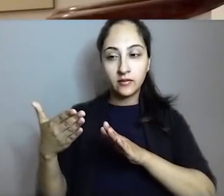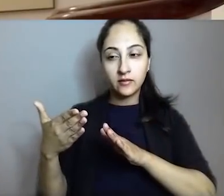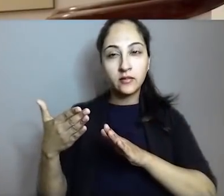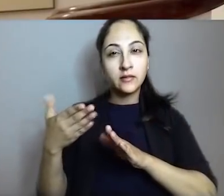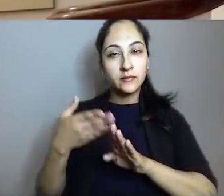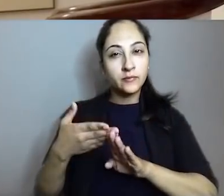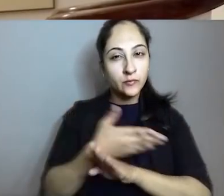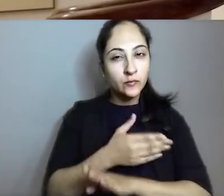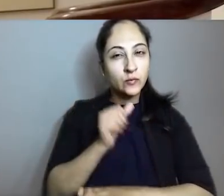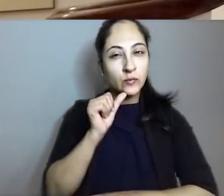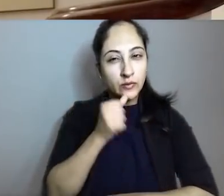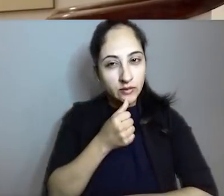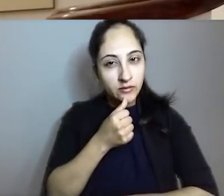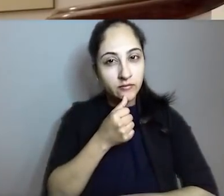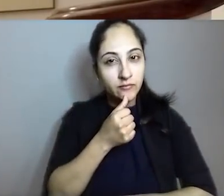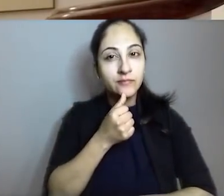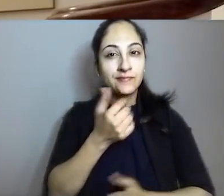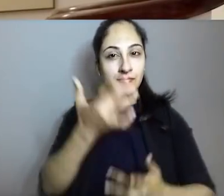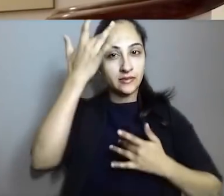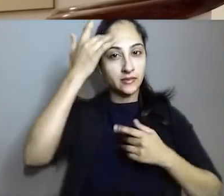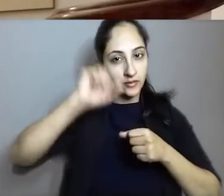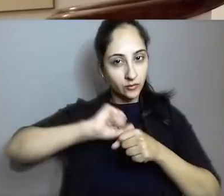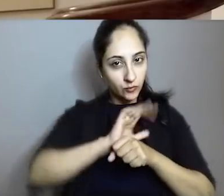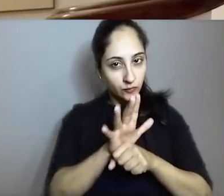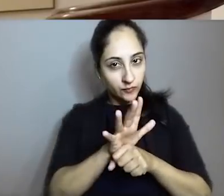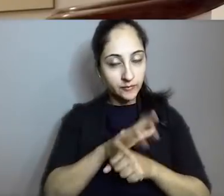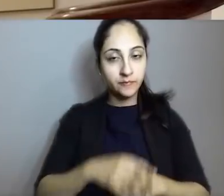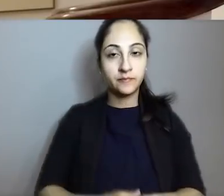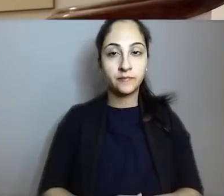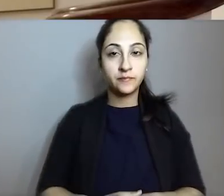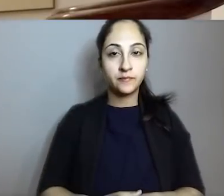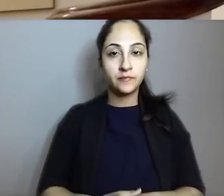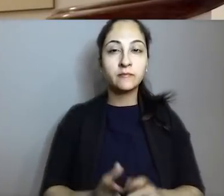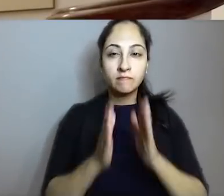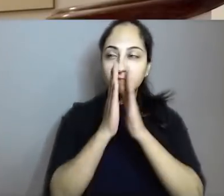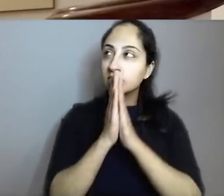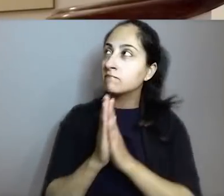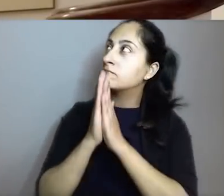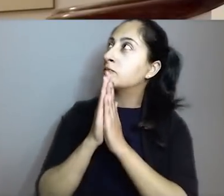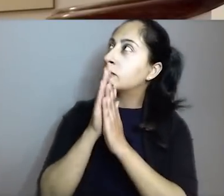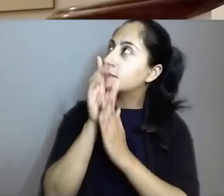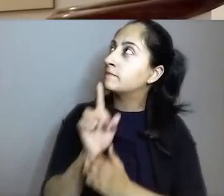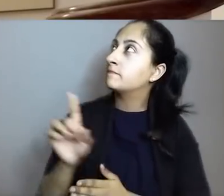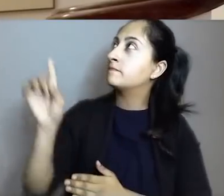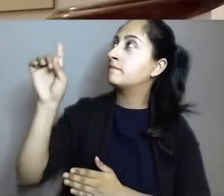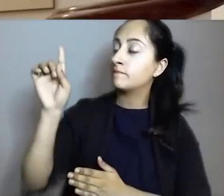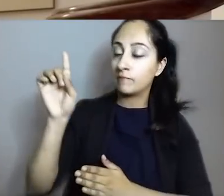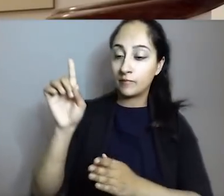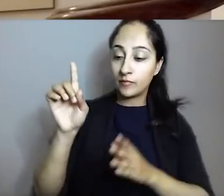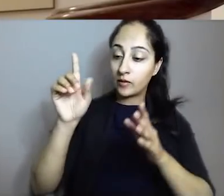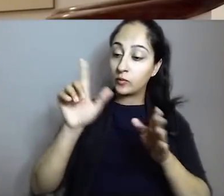result of this terrible illness. Let us all pray to the Almighty that